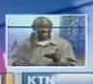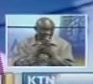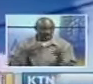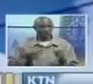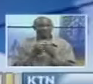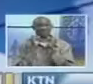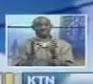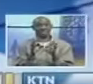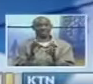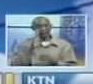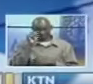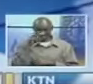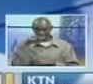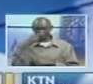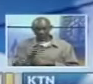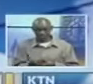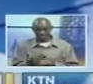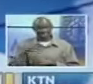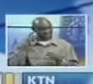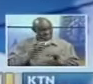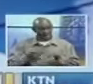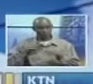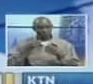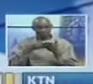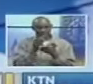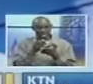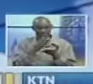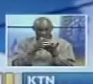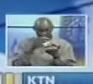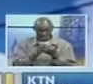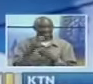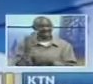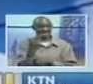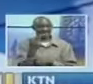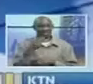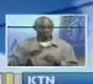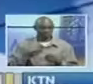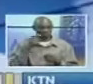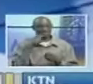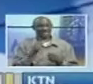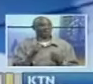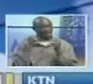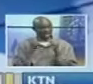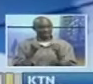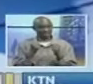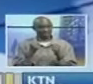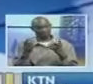Dennis Onsarigo reports, procuring a firearm legally remains a tightly controlled affair in the